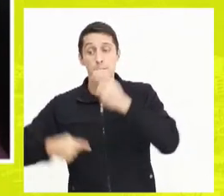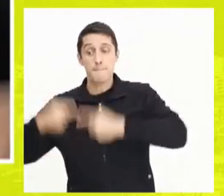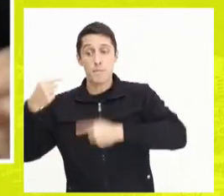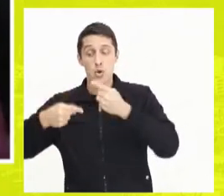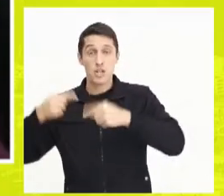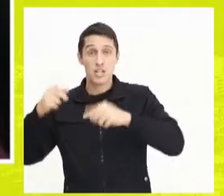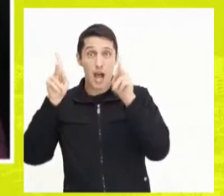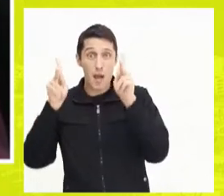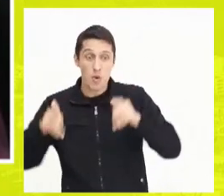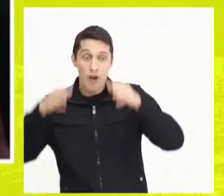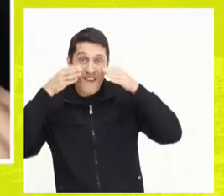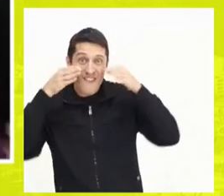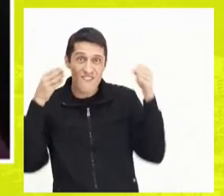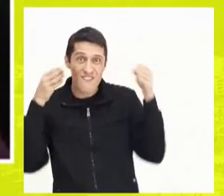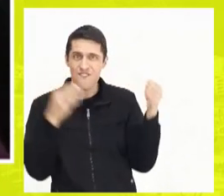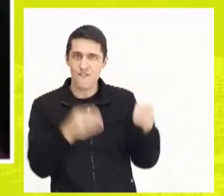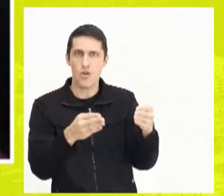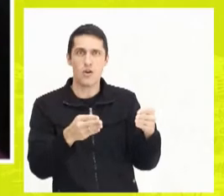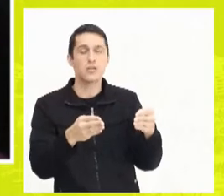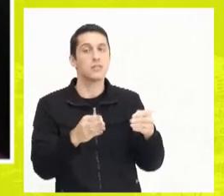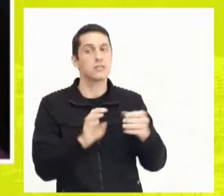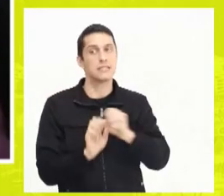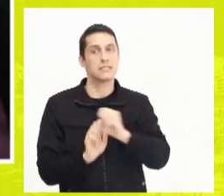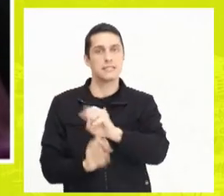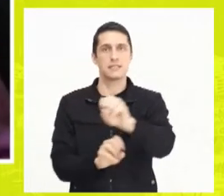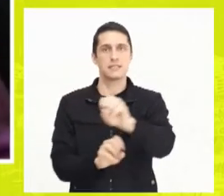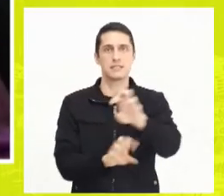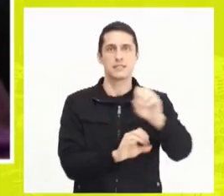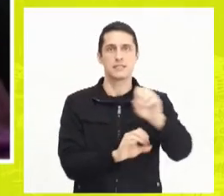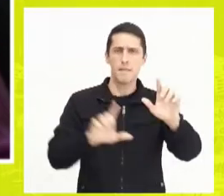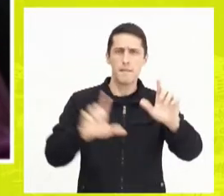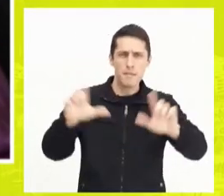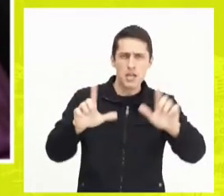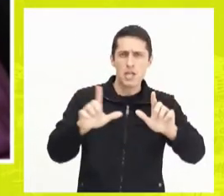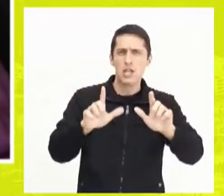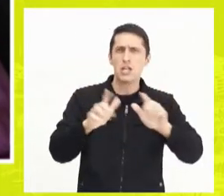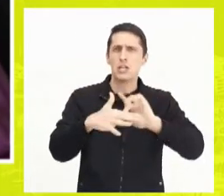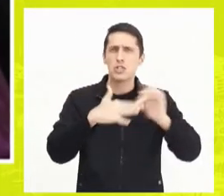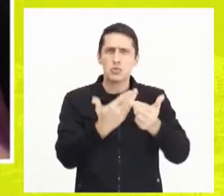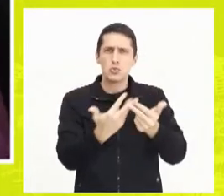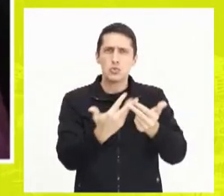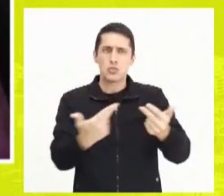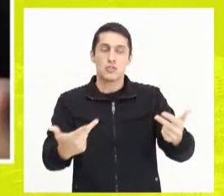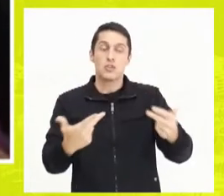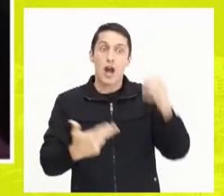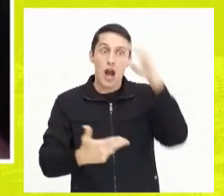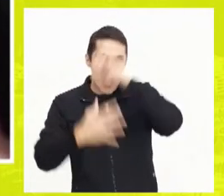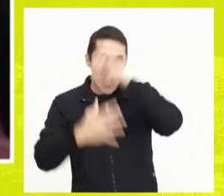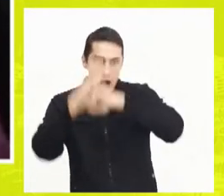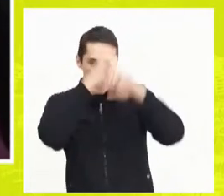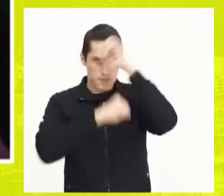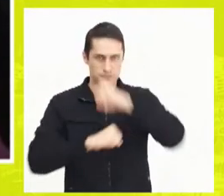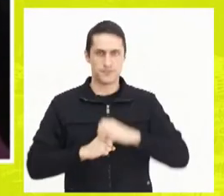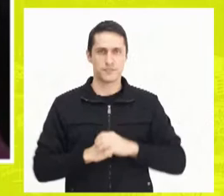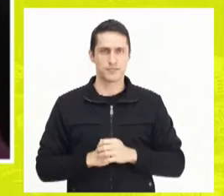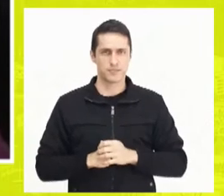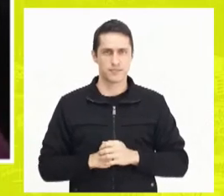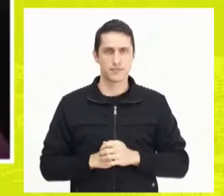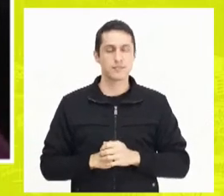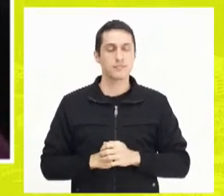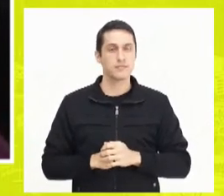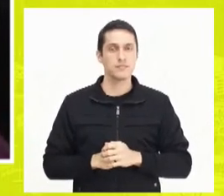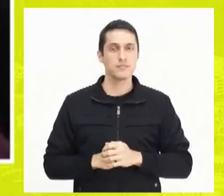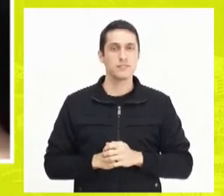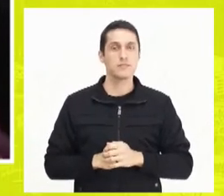specific public policies for medium education and there are so uh